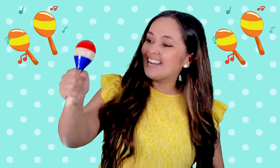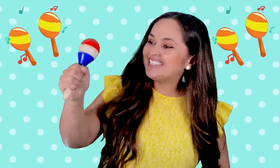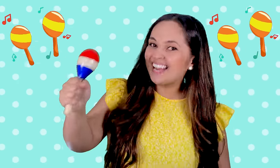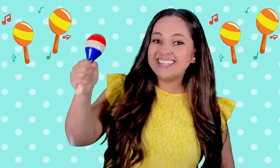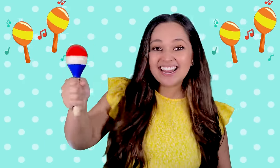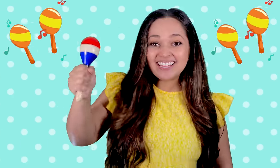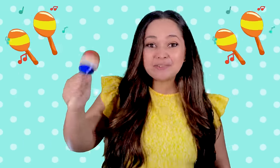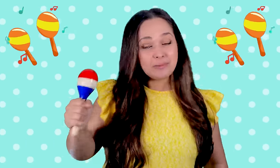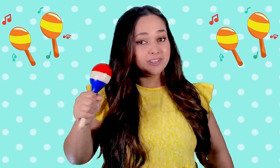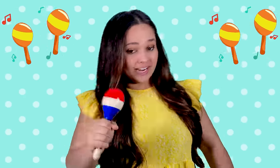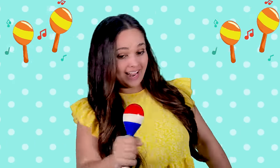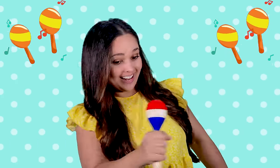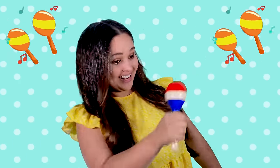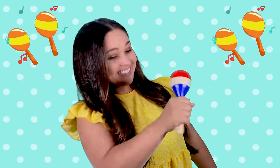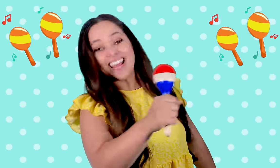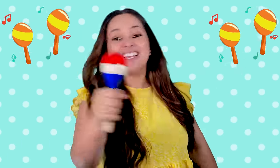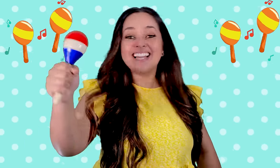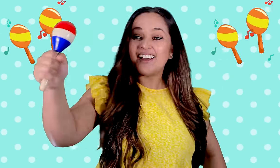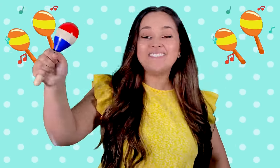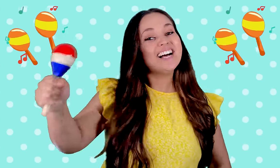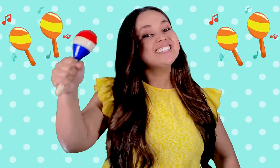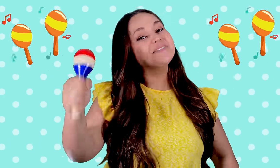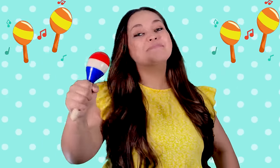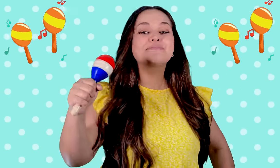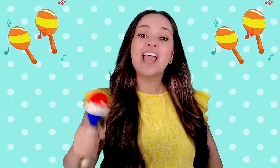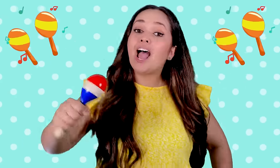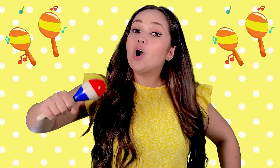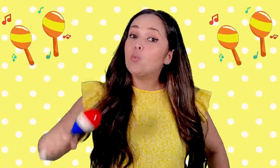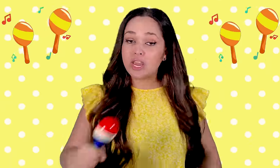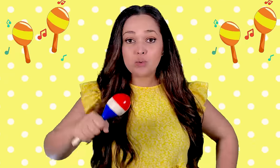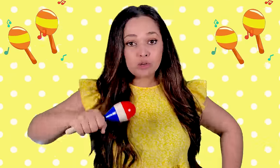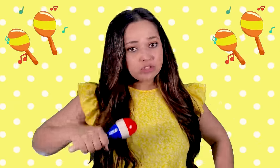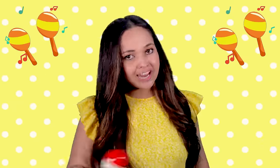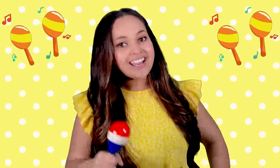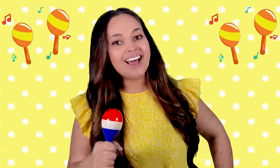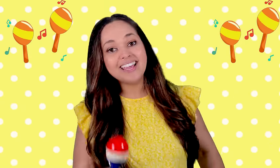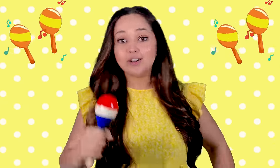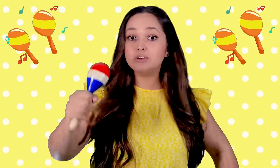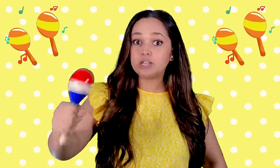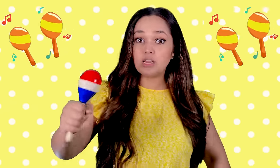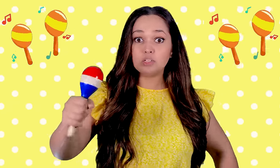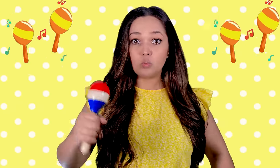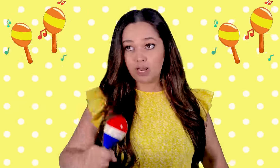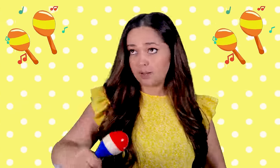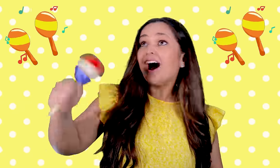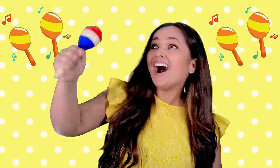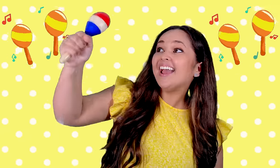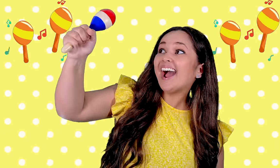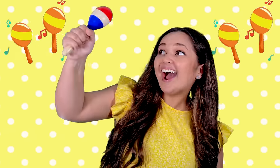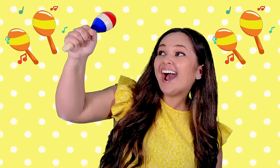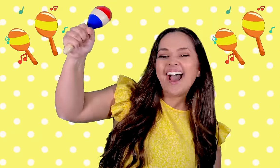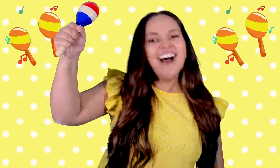we will shake, shake, shake, yes, we will shake our little shakers loud and fast. We will shake our little shakers way up